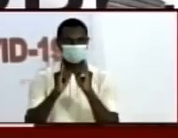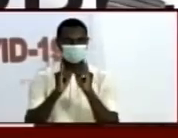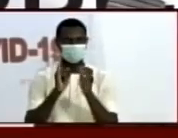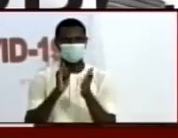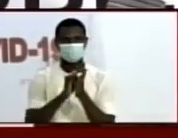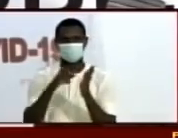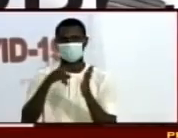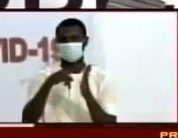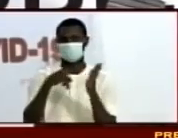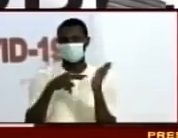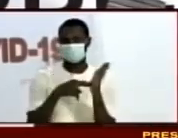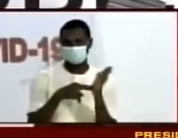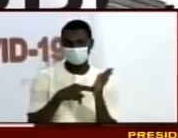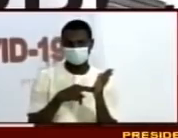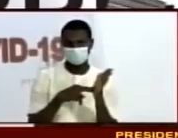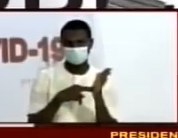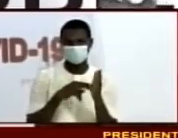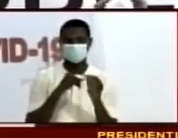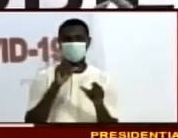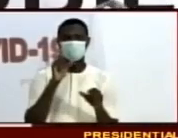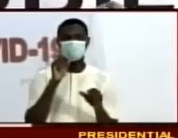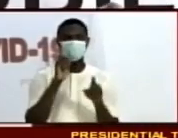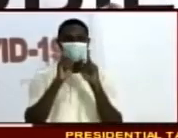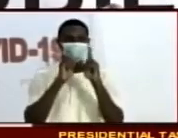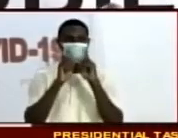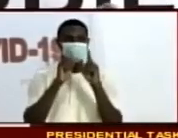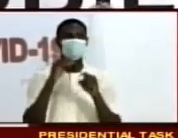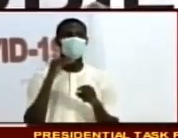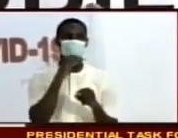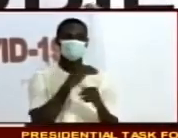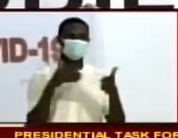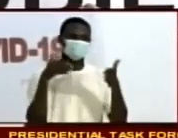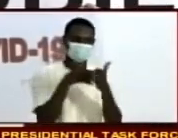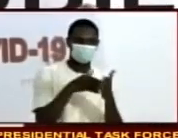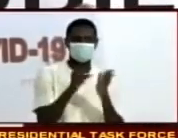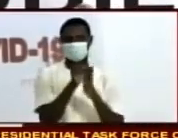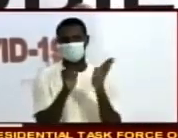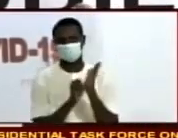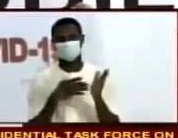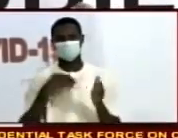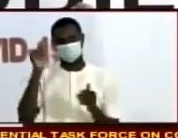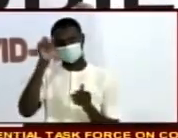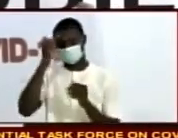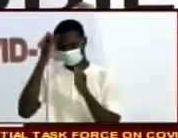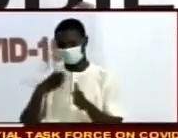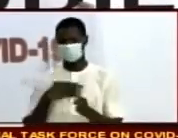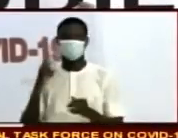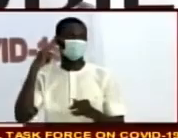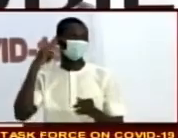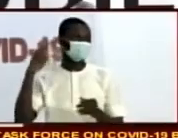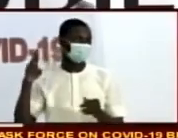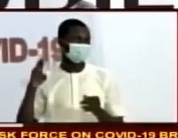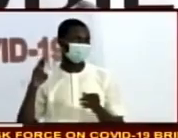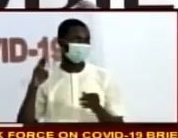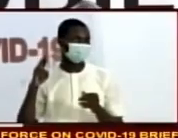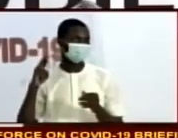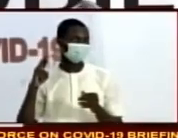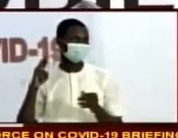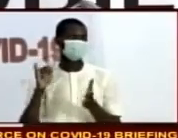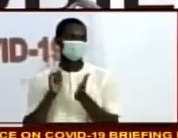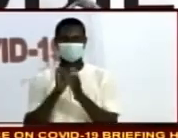reportedly defamed the state and the governor on the radio station he works for, but